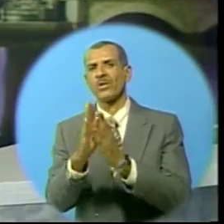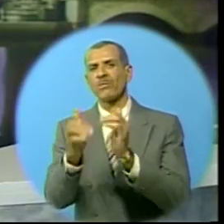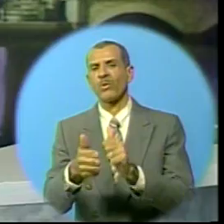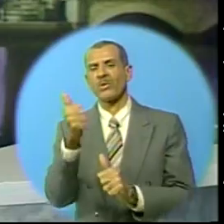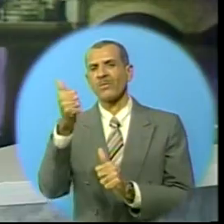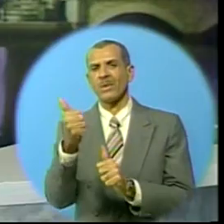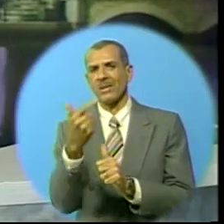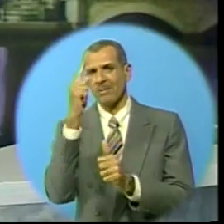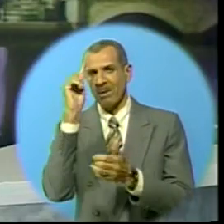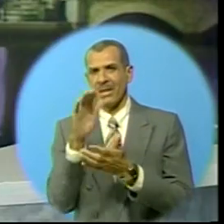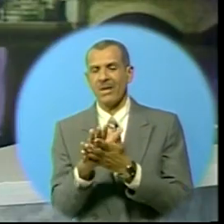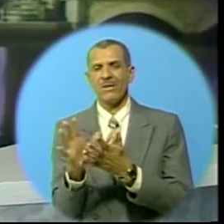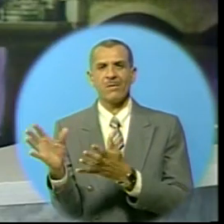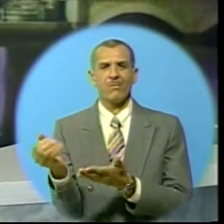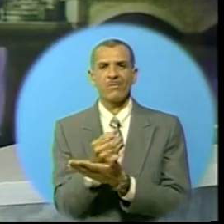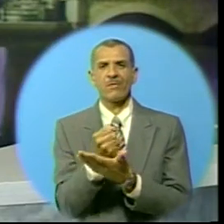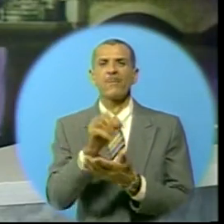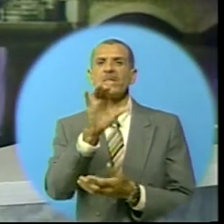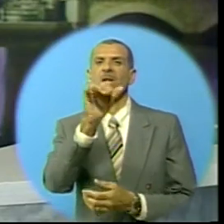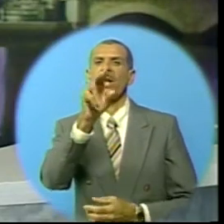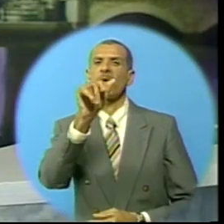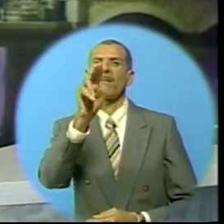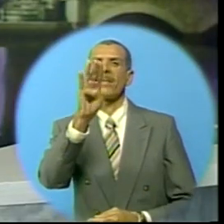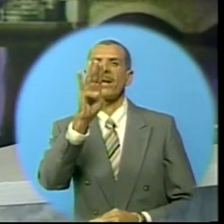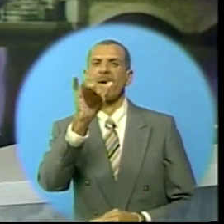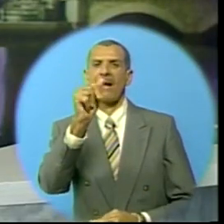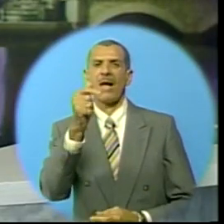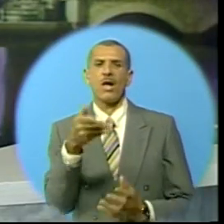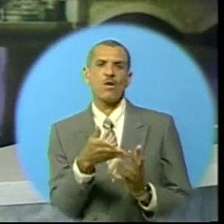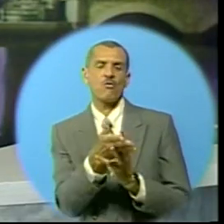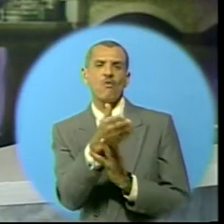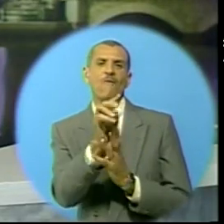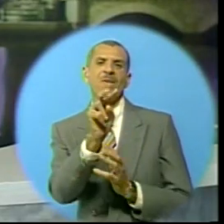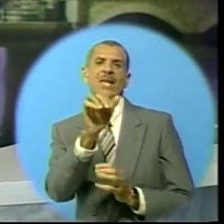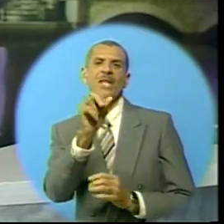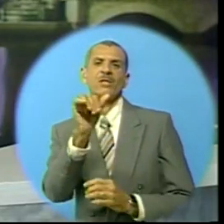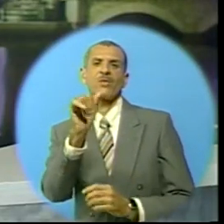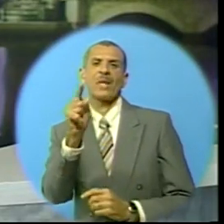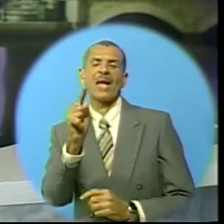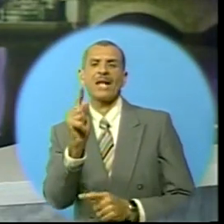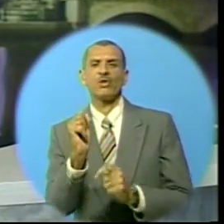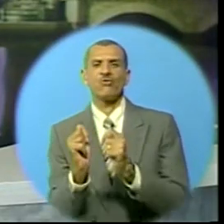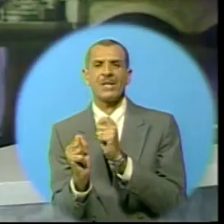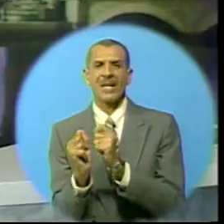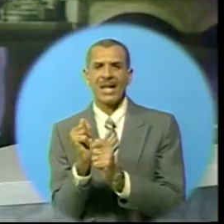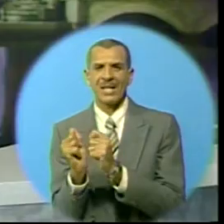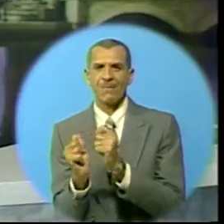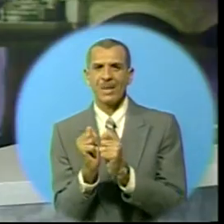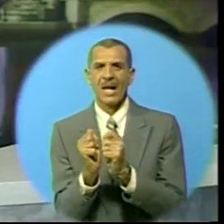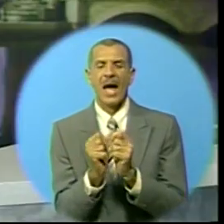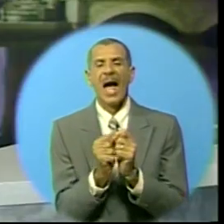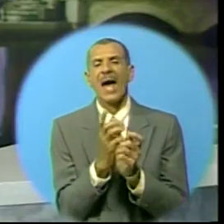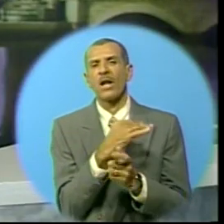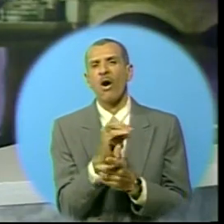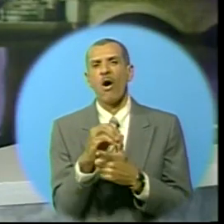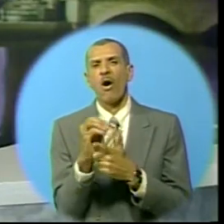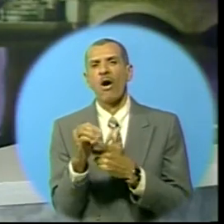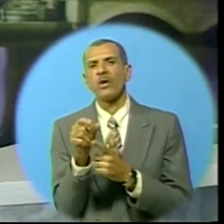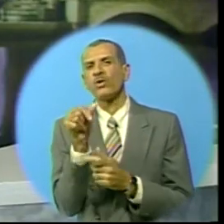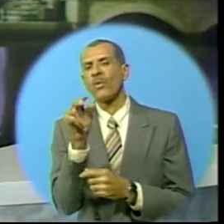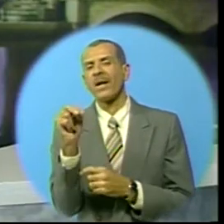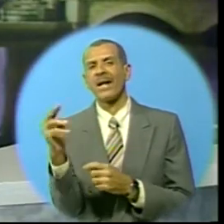is believed to be sourced from Colombia, trafficked through Venezuela and Trinidad and Tobago and/or Guyana before